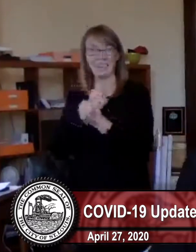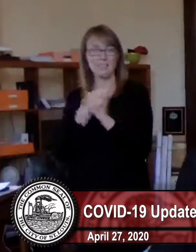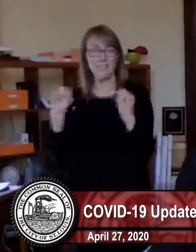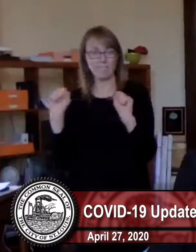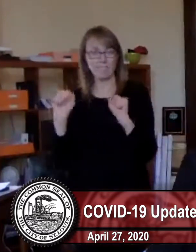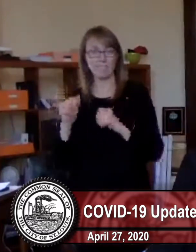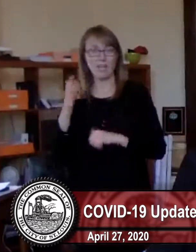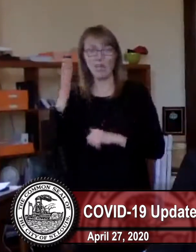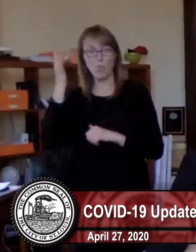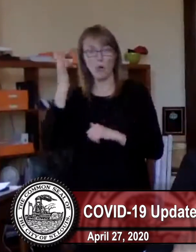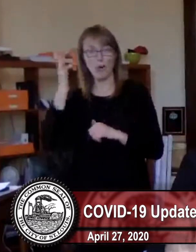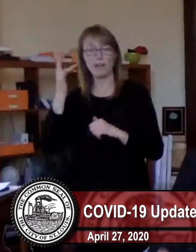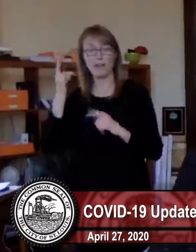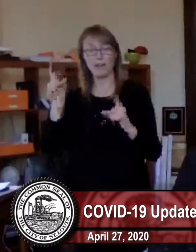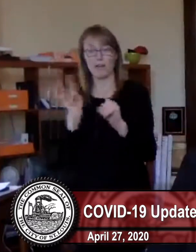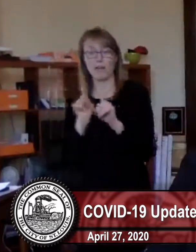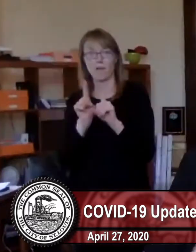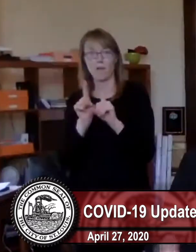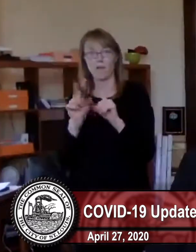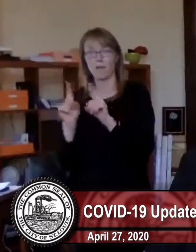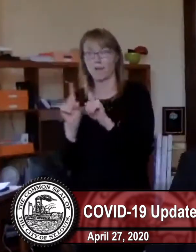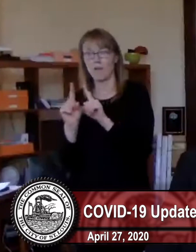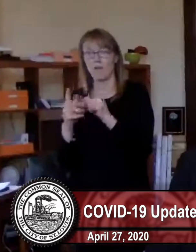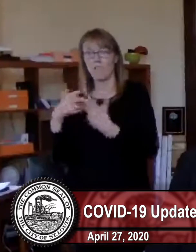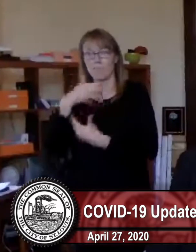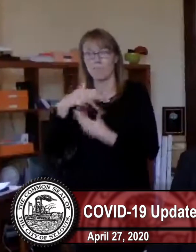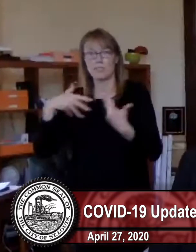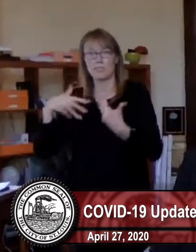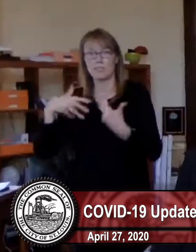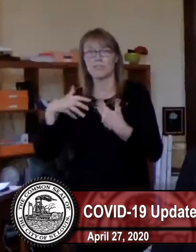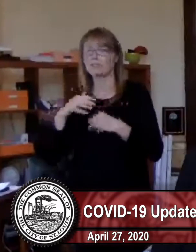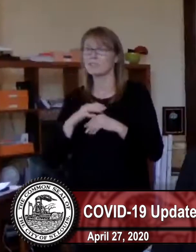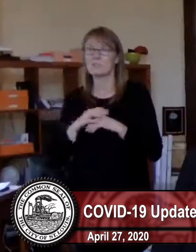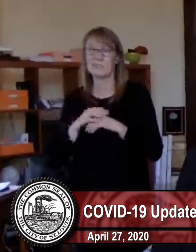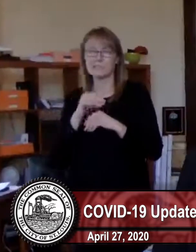distancing. There's a lot of mixing. There's a lot of,